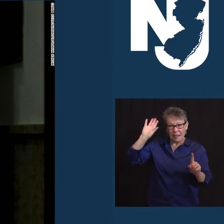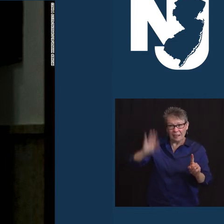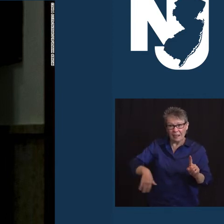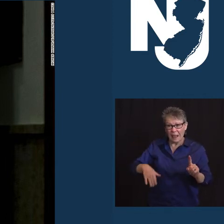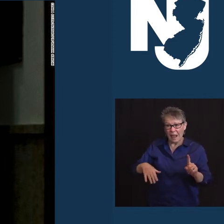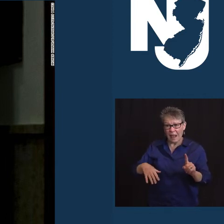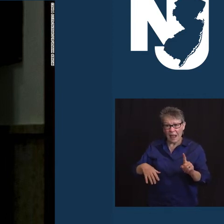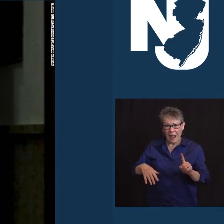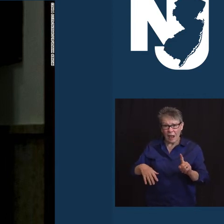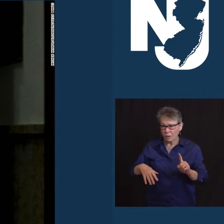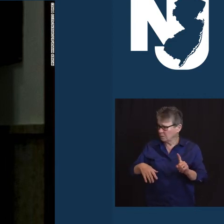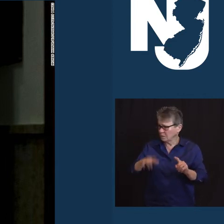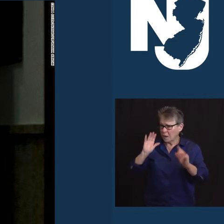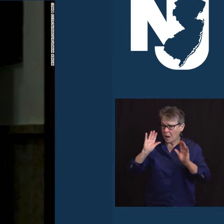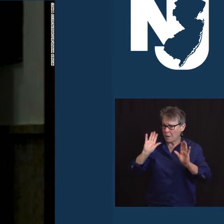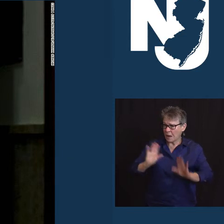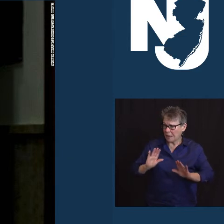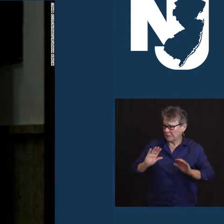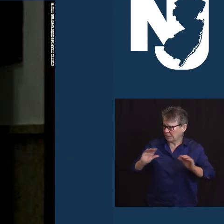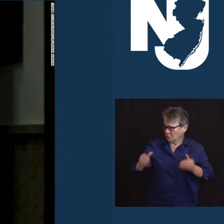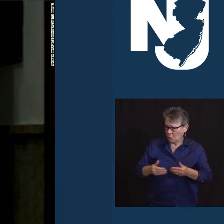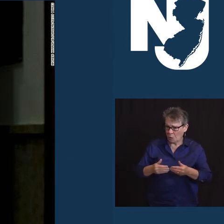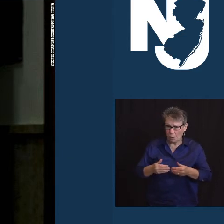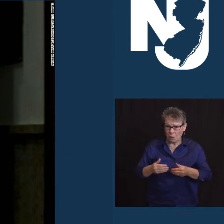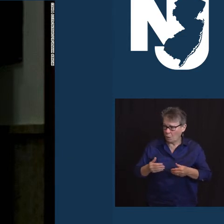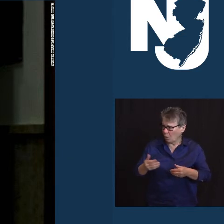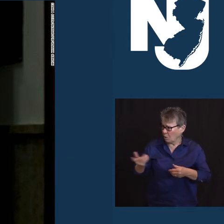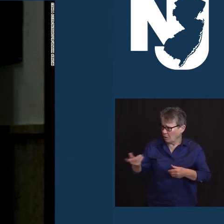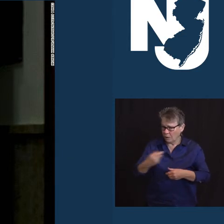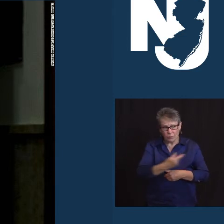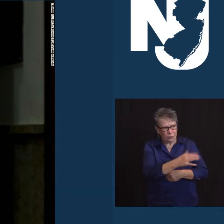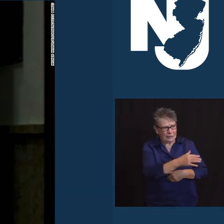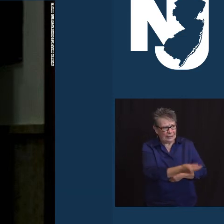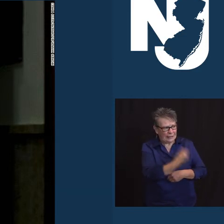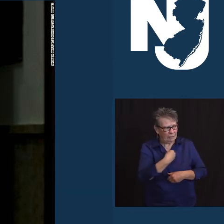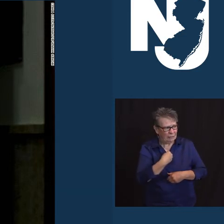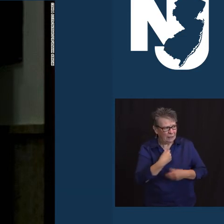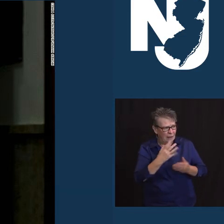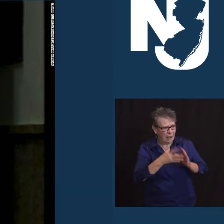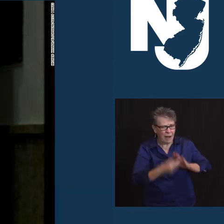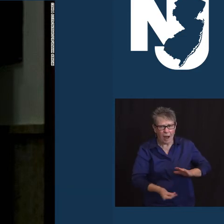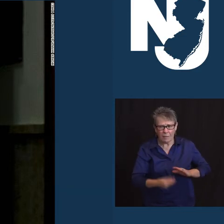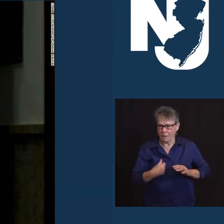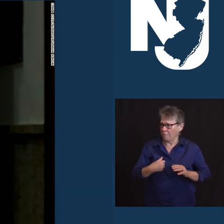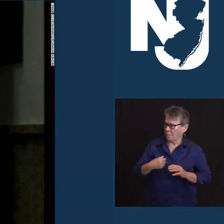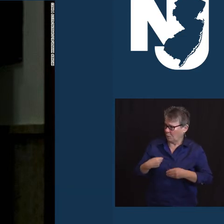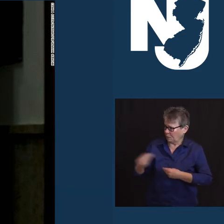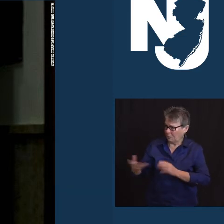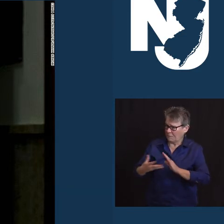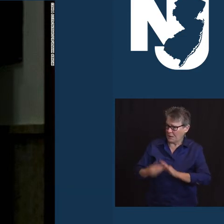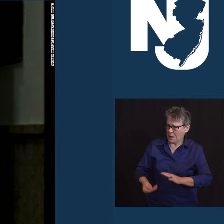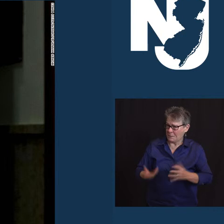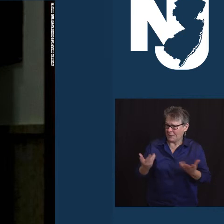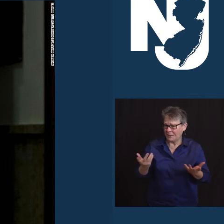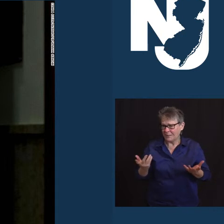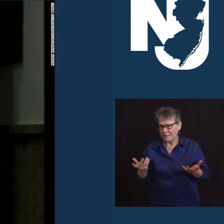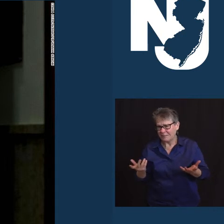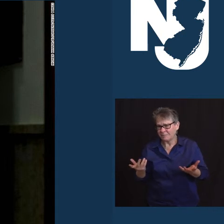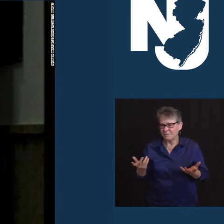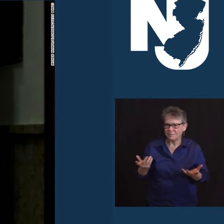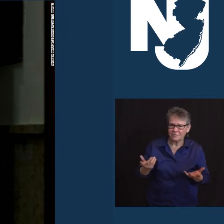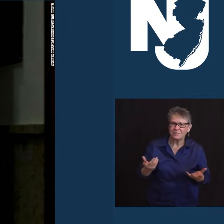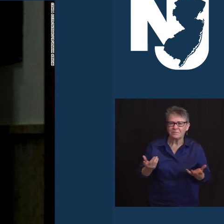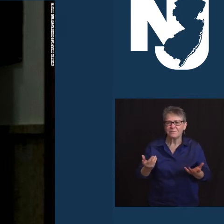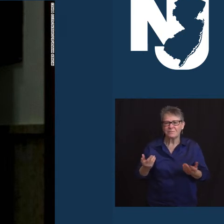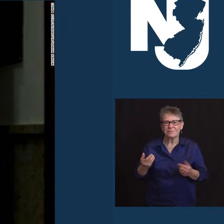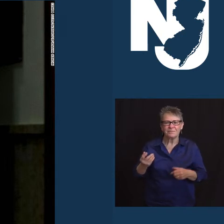than that. When you asked folks, career foreign service folks, I joined 20 years, I think, just about 20 years after he